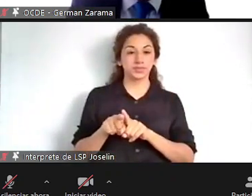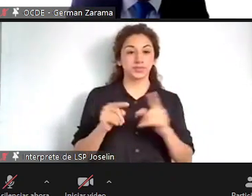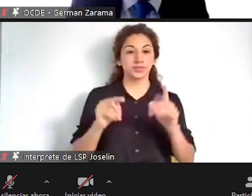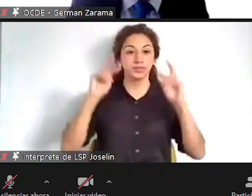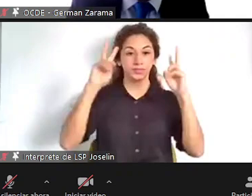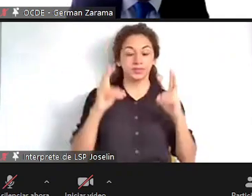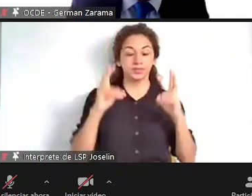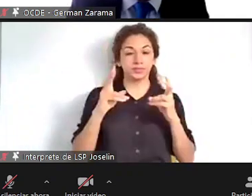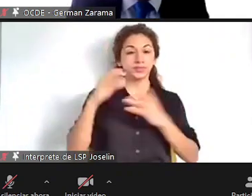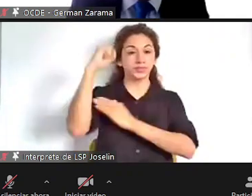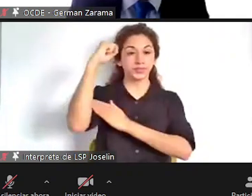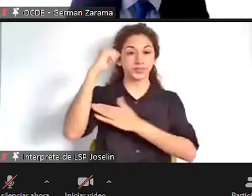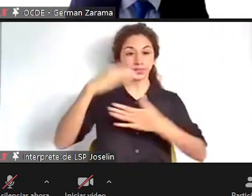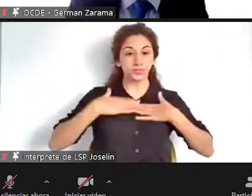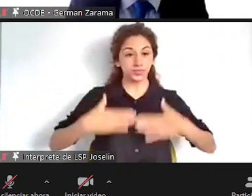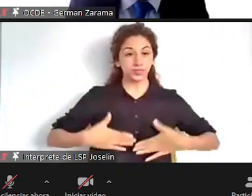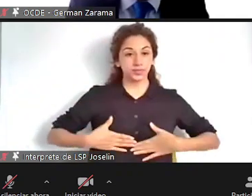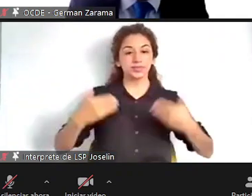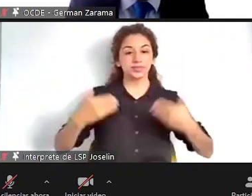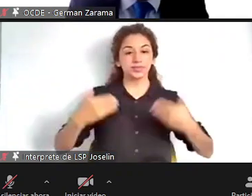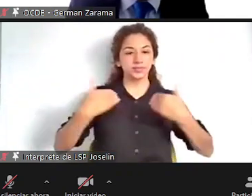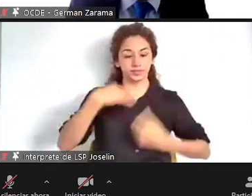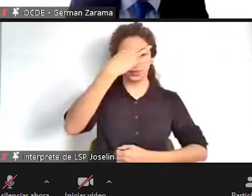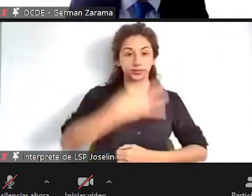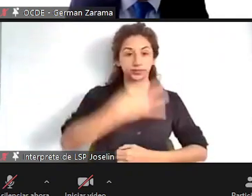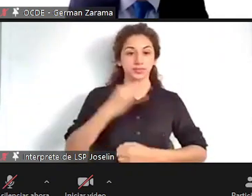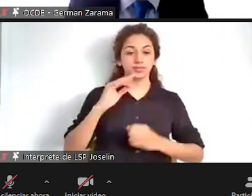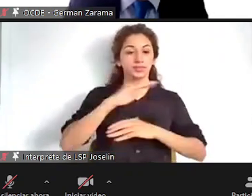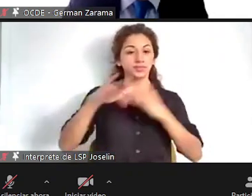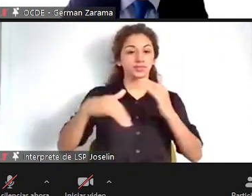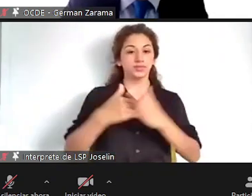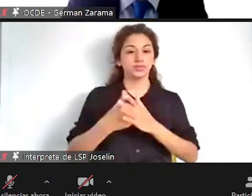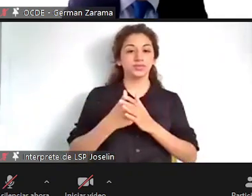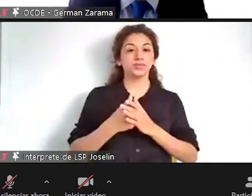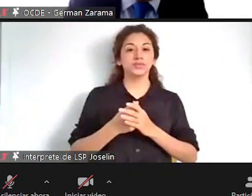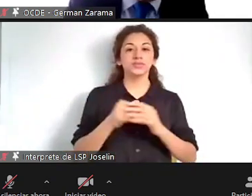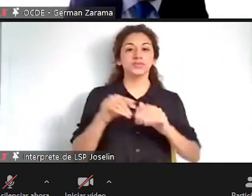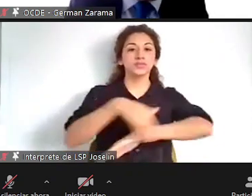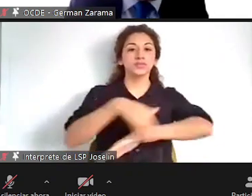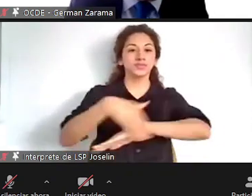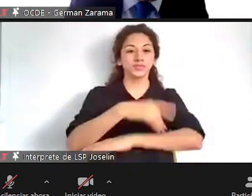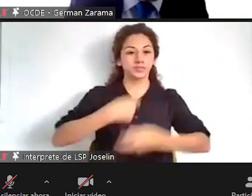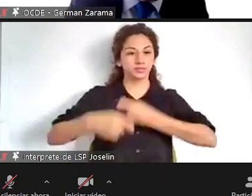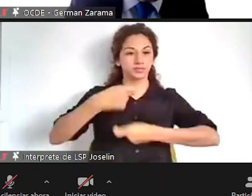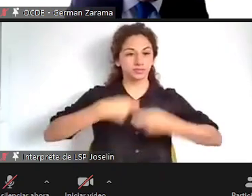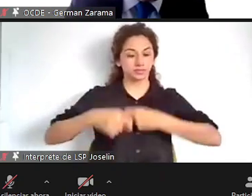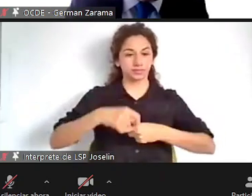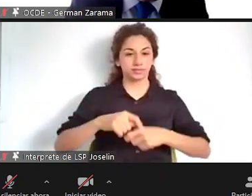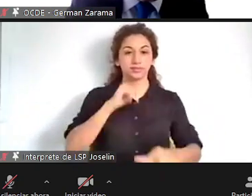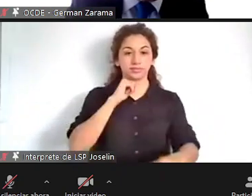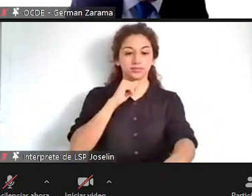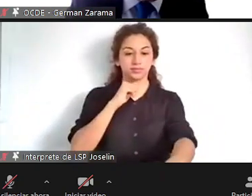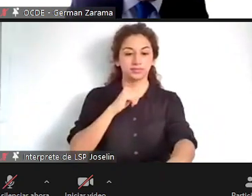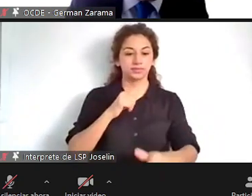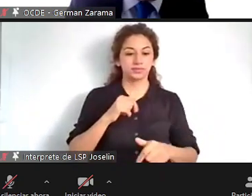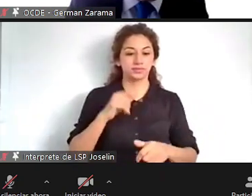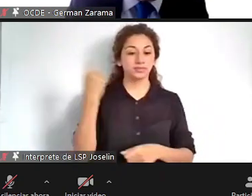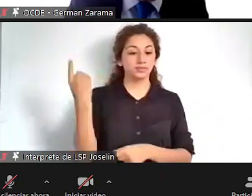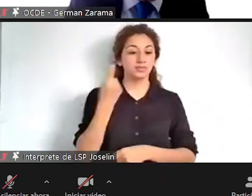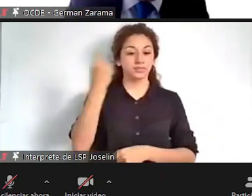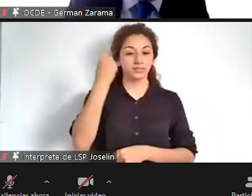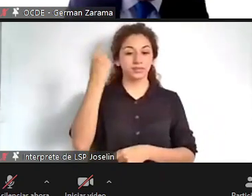throughout their environment the major issue that we had and our country has the origin in the